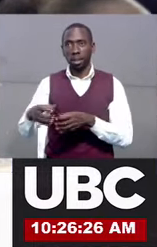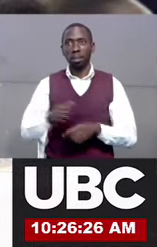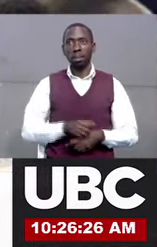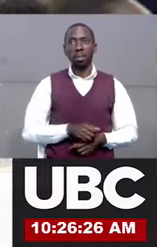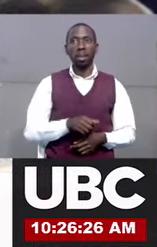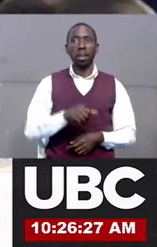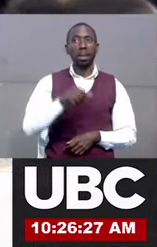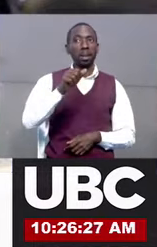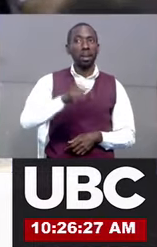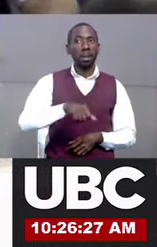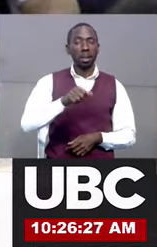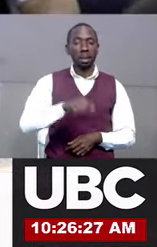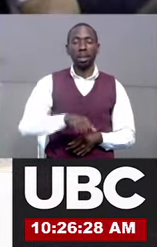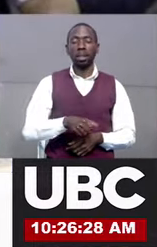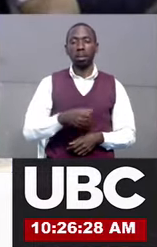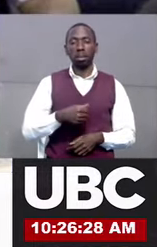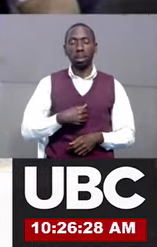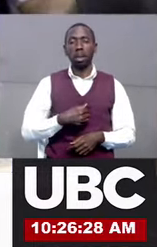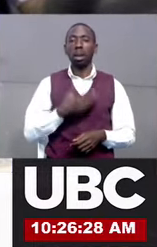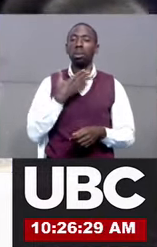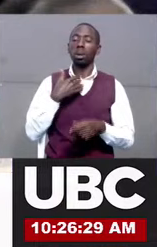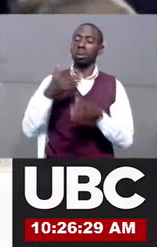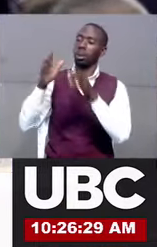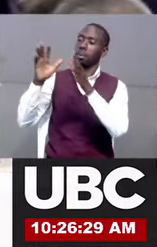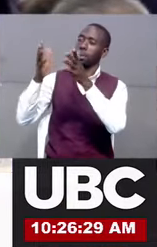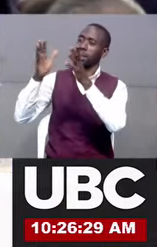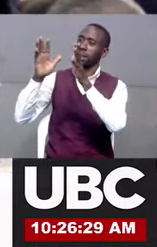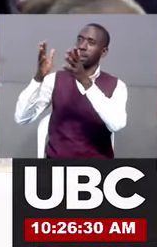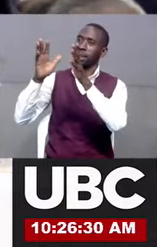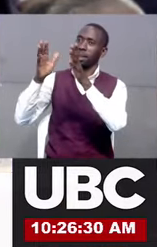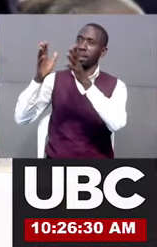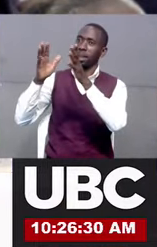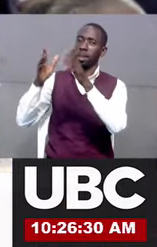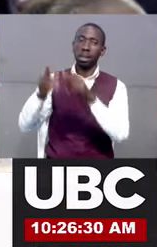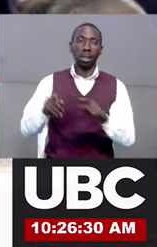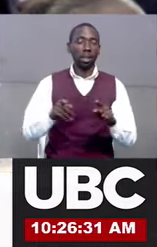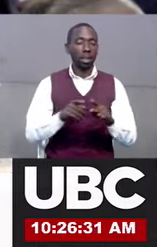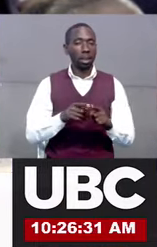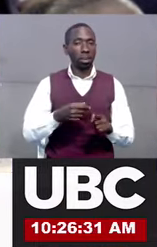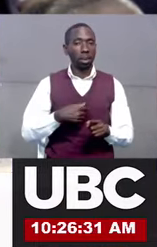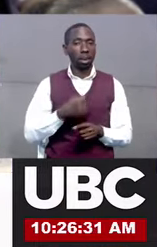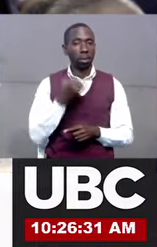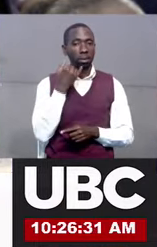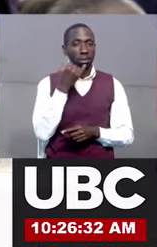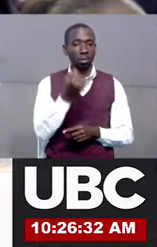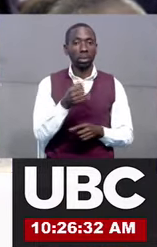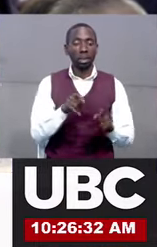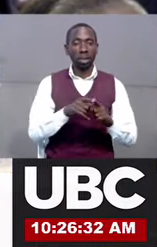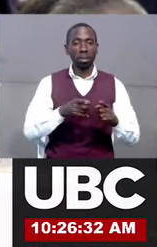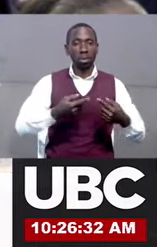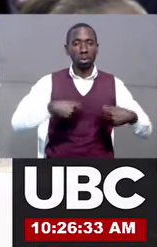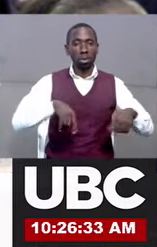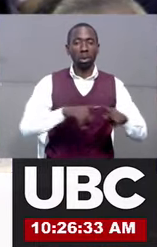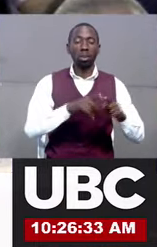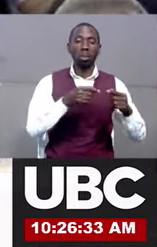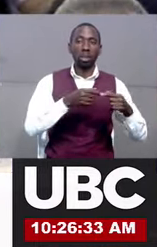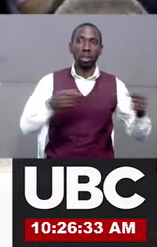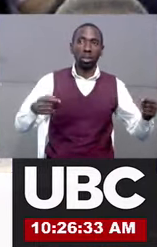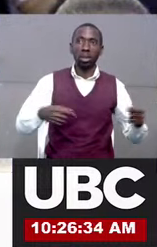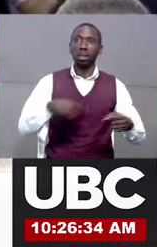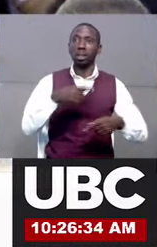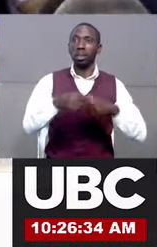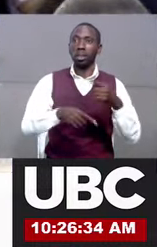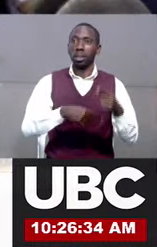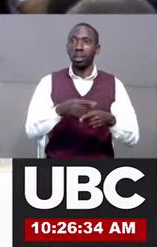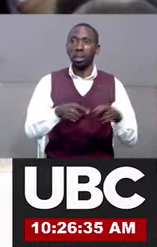Yes, Right Honourable Speaker. I just wanted to appreciate you for that and to emphasize that even ourselves in the opposition, we are carrying out